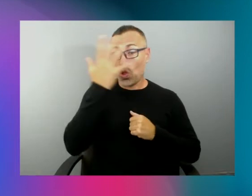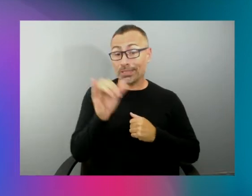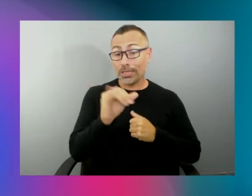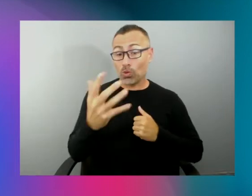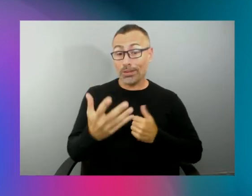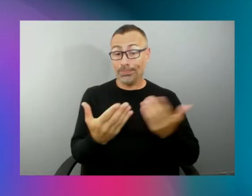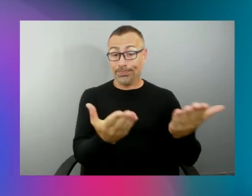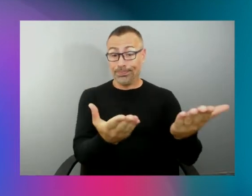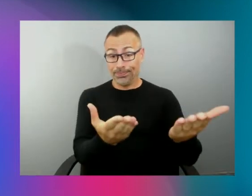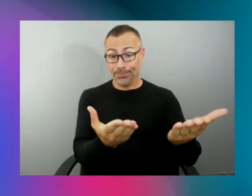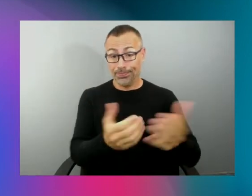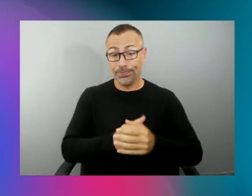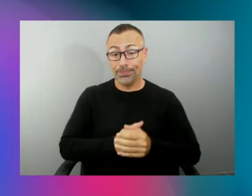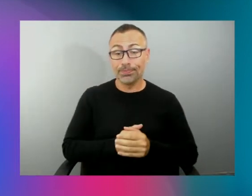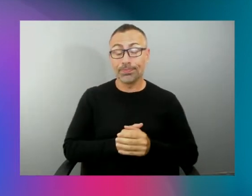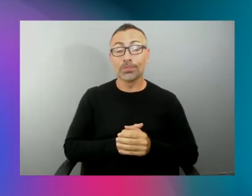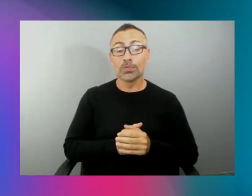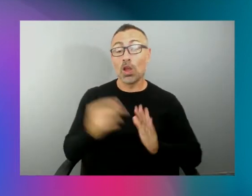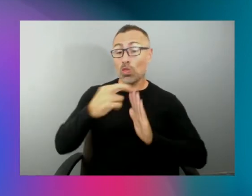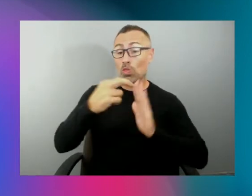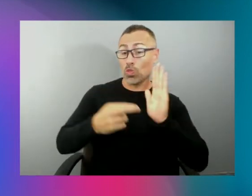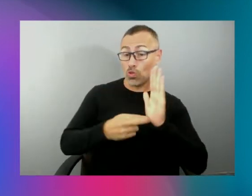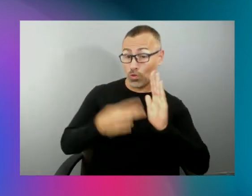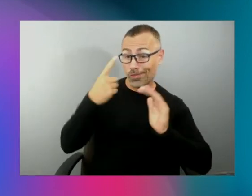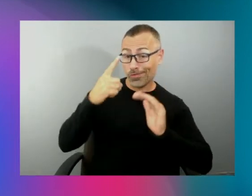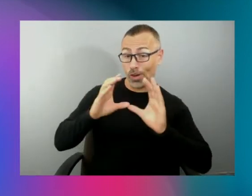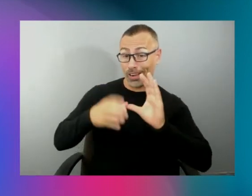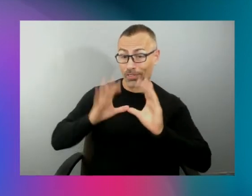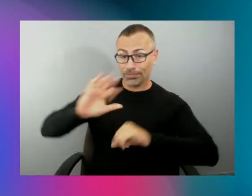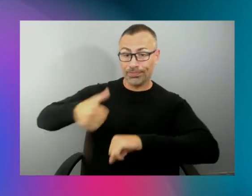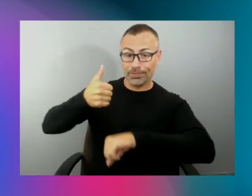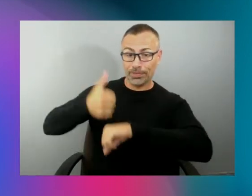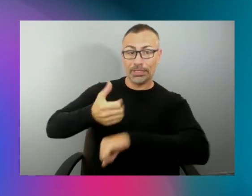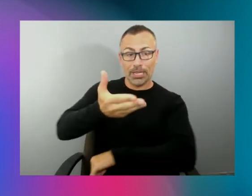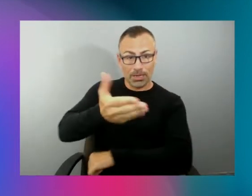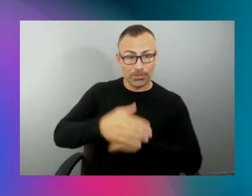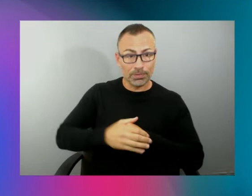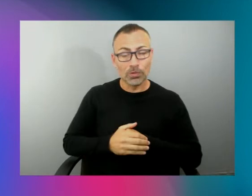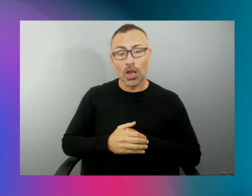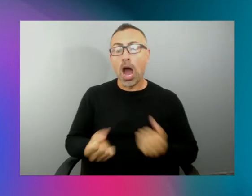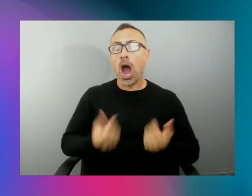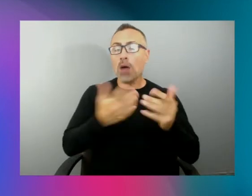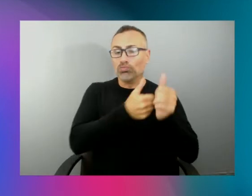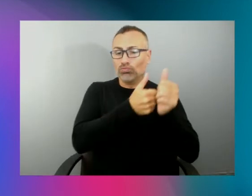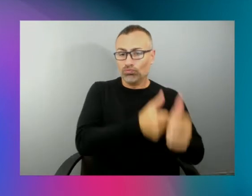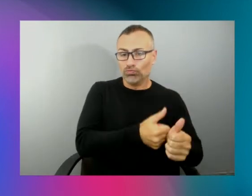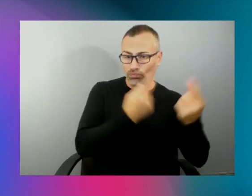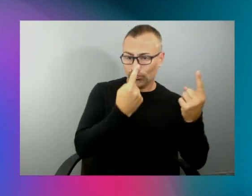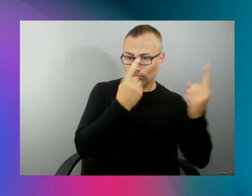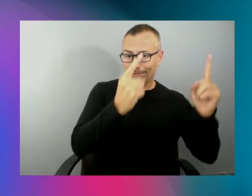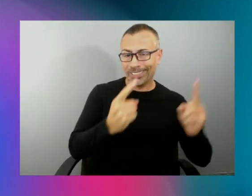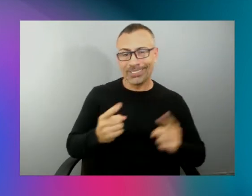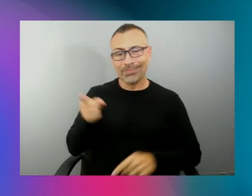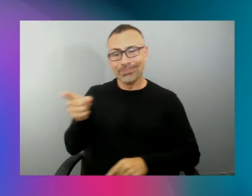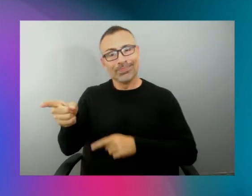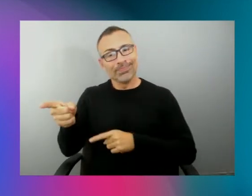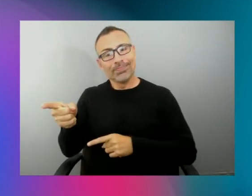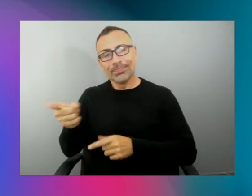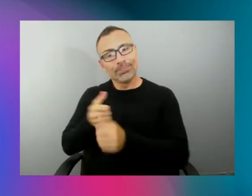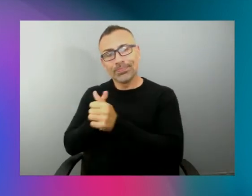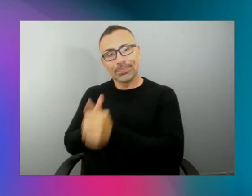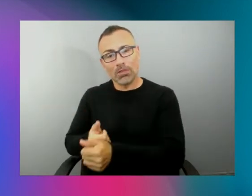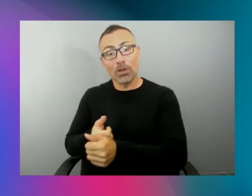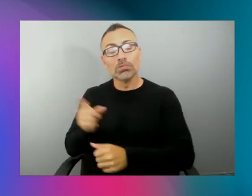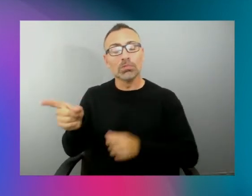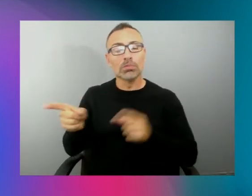config rules, and it is going to say these many number of resources are compliant and non-compliant. And before going to this is